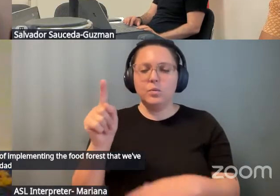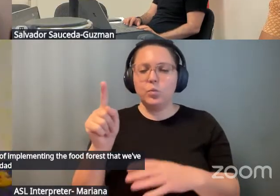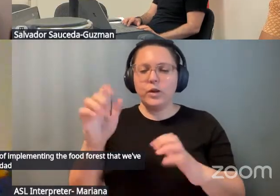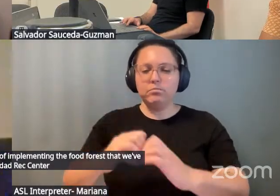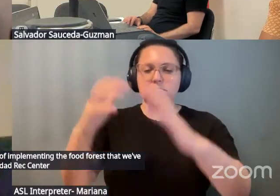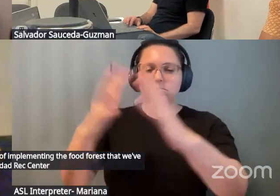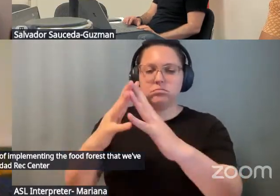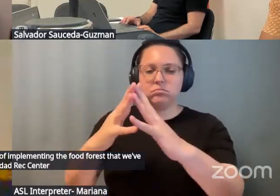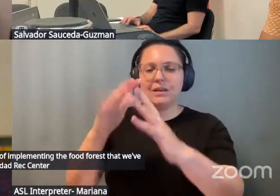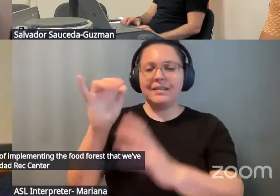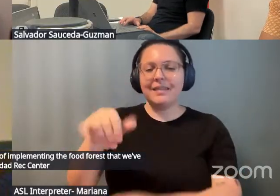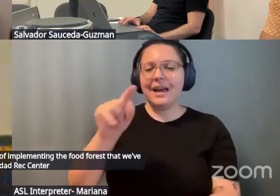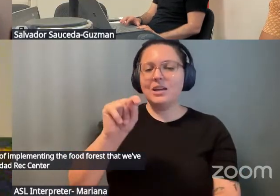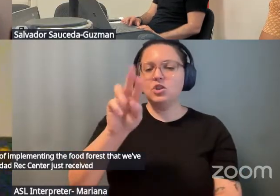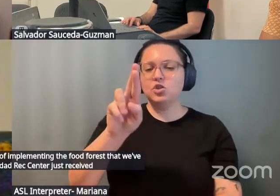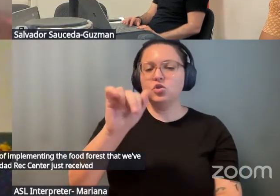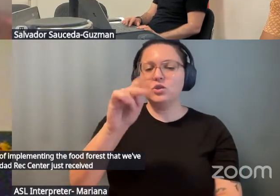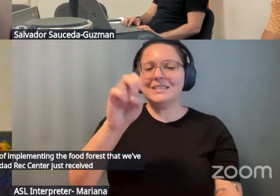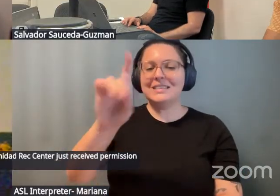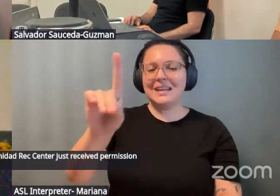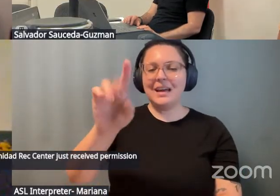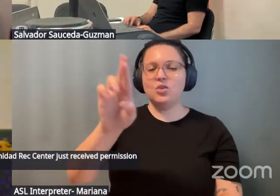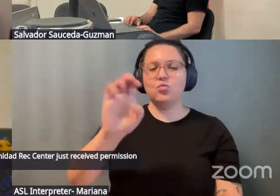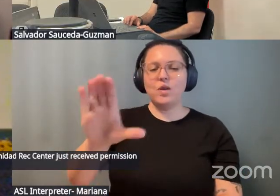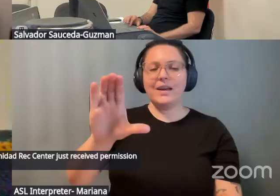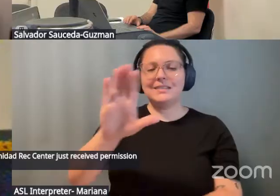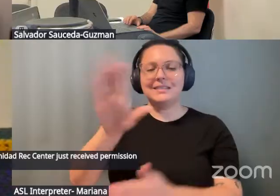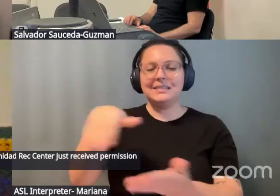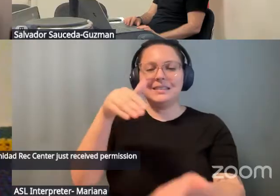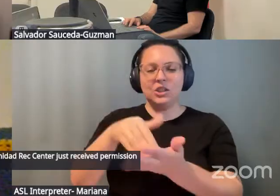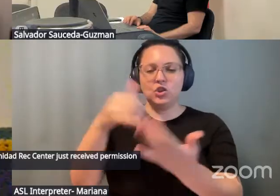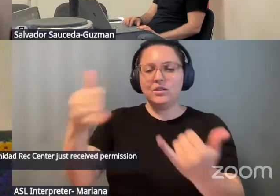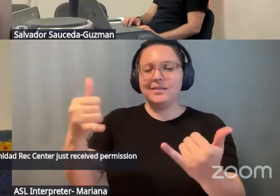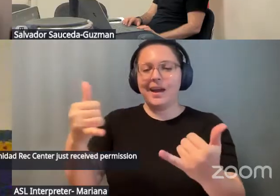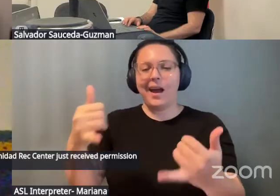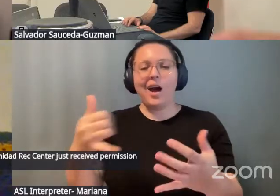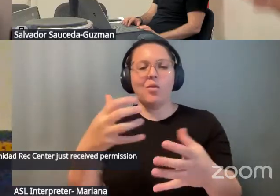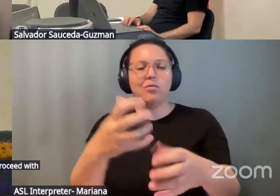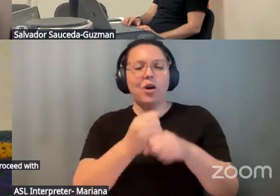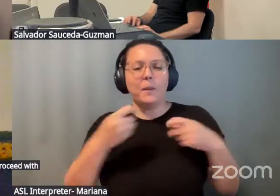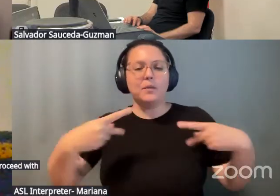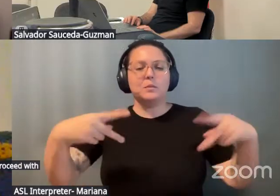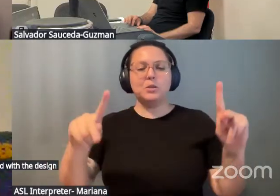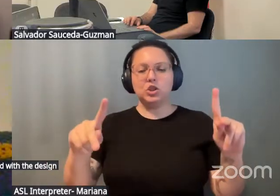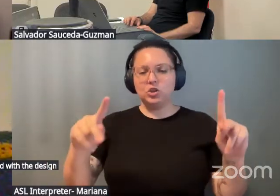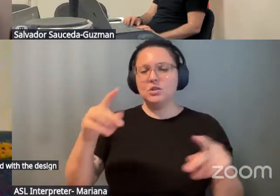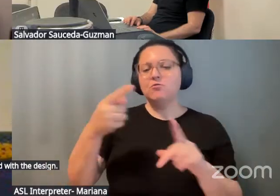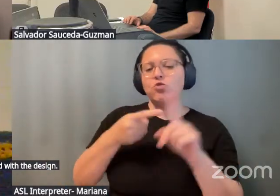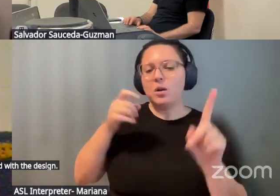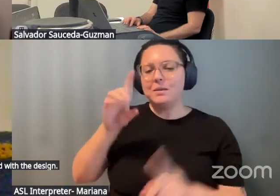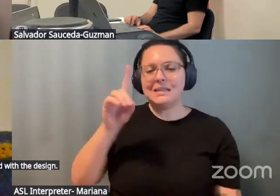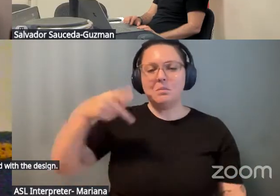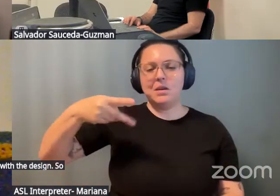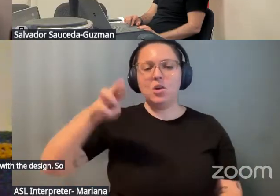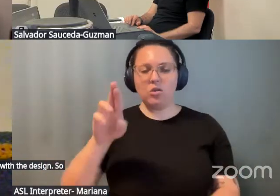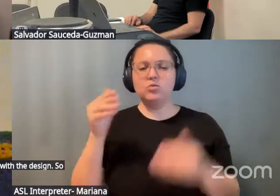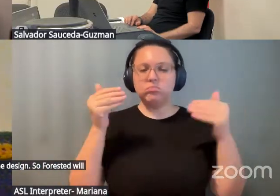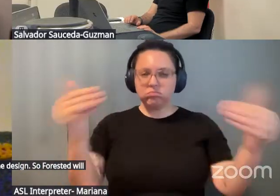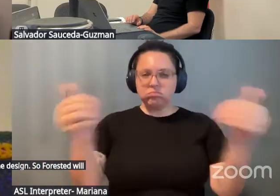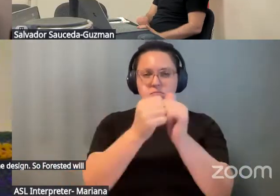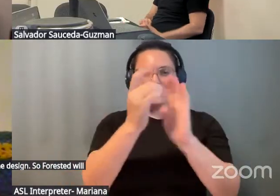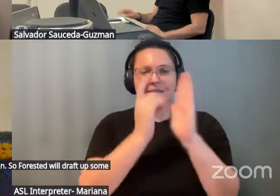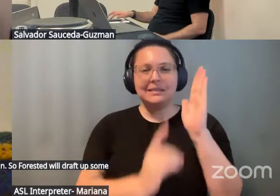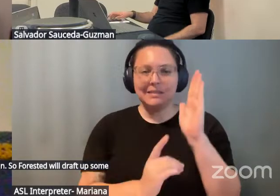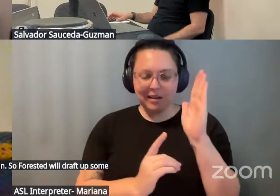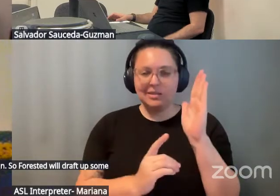just received permission from DPR to proceed with the design. So Forested will draft up some ideas for